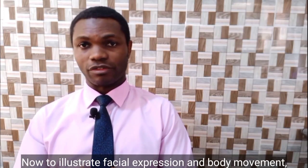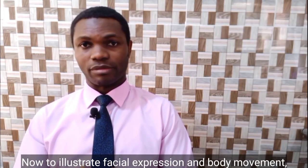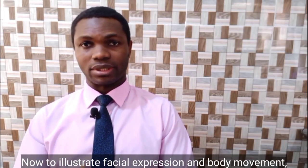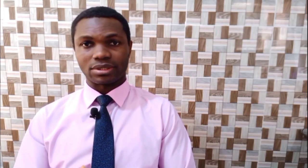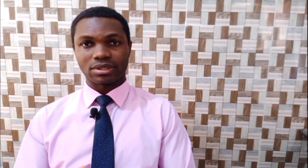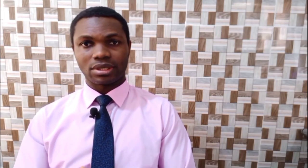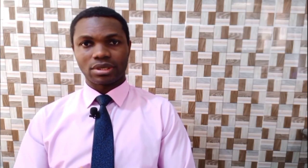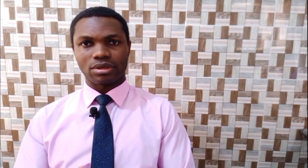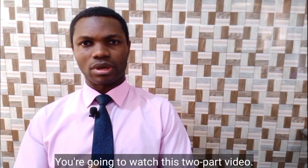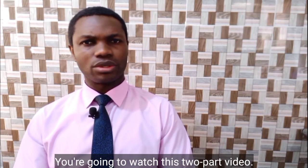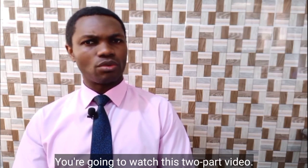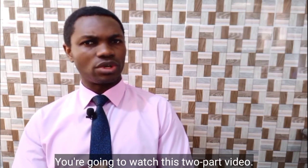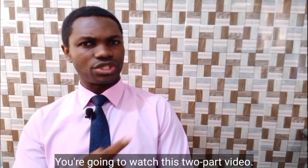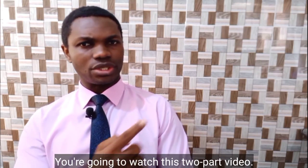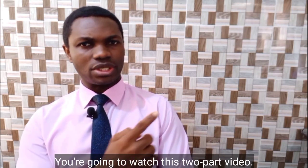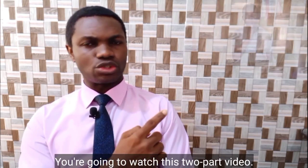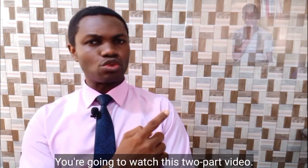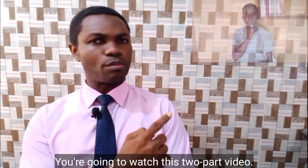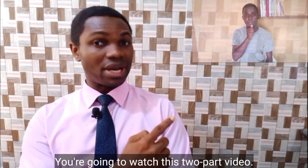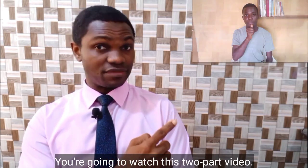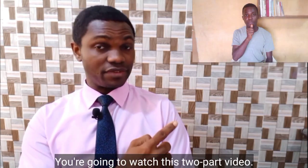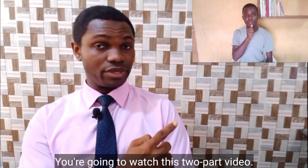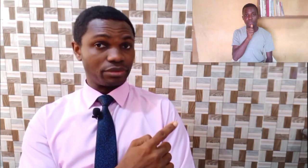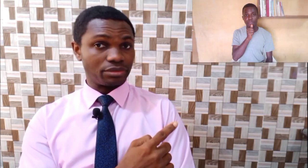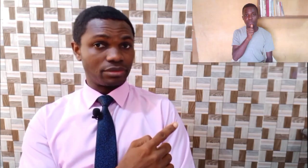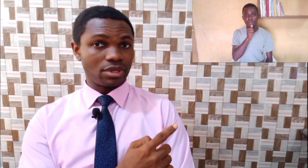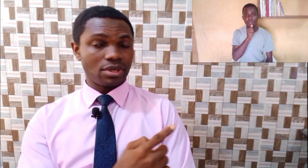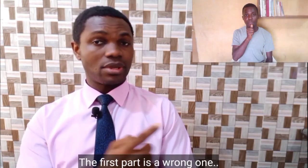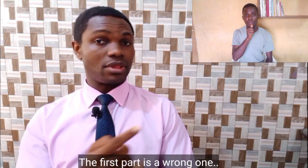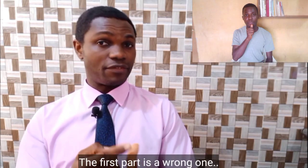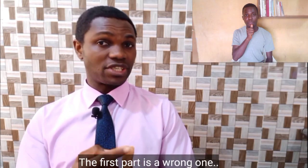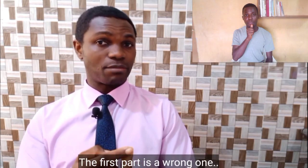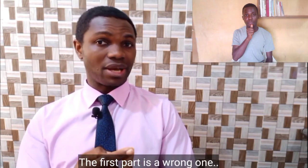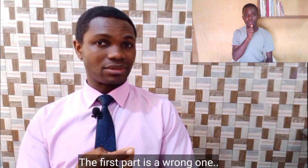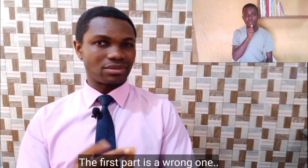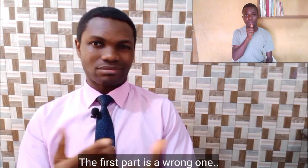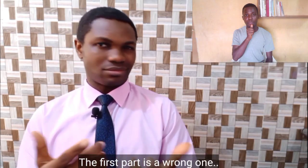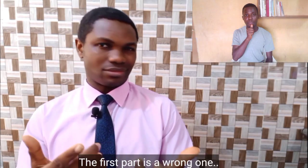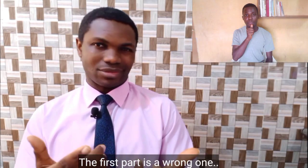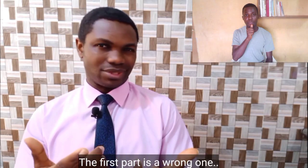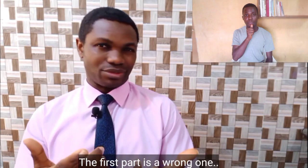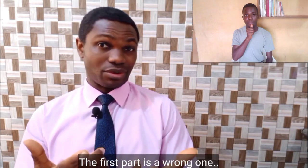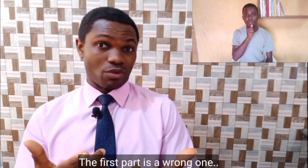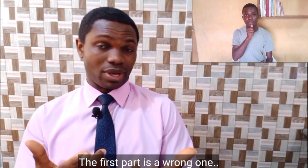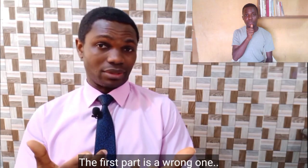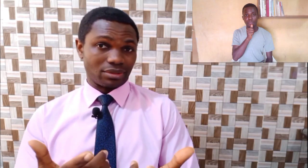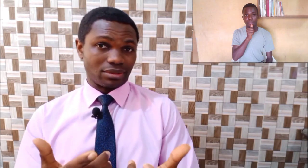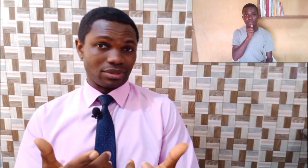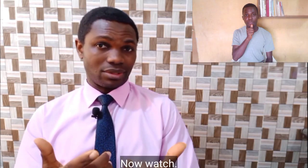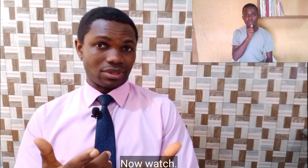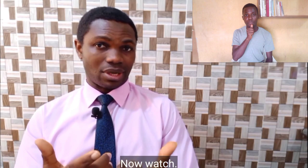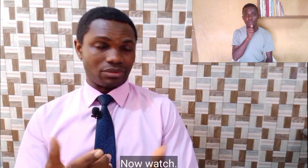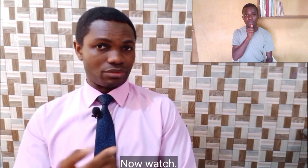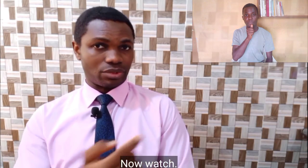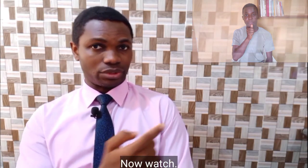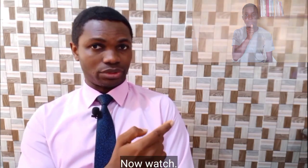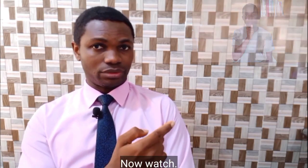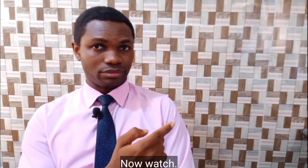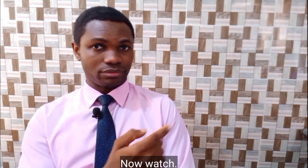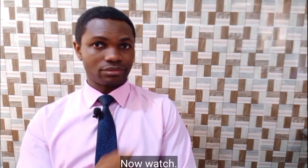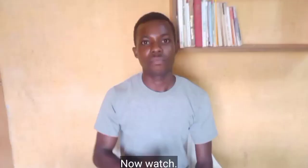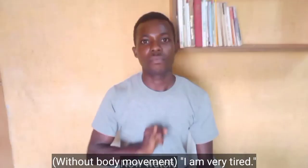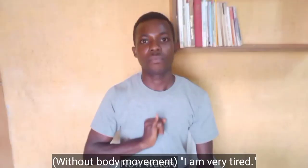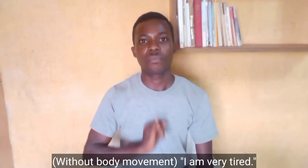body movement, you are going to watch this two-part video. The first part is the wrong one. Now,